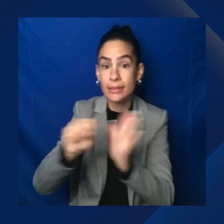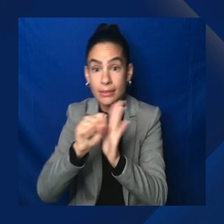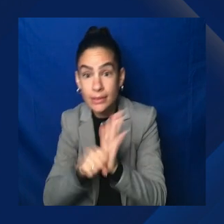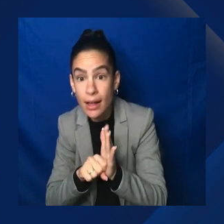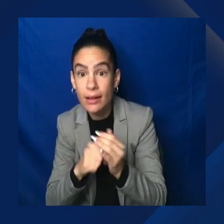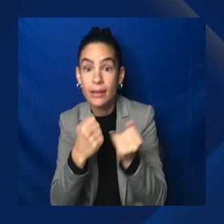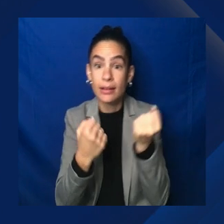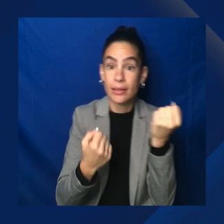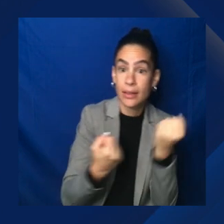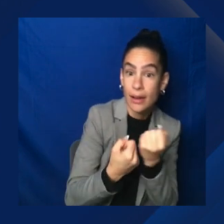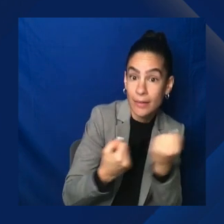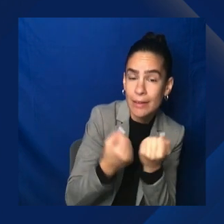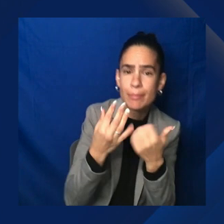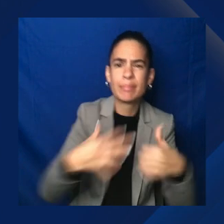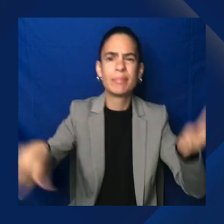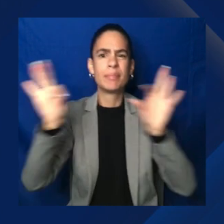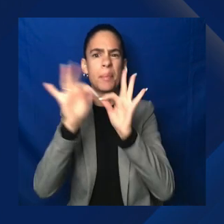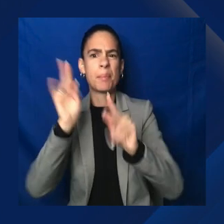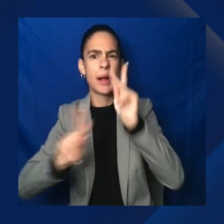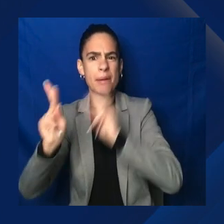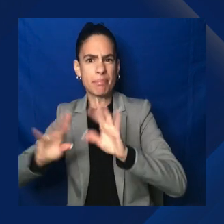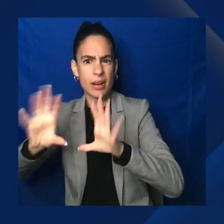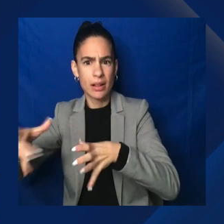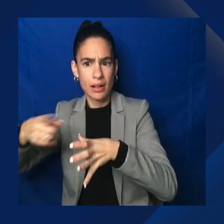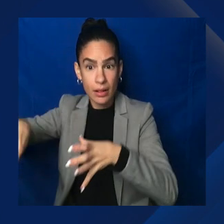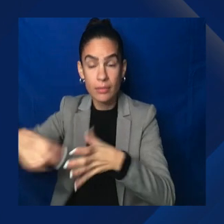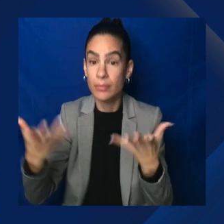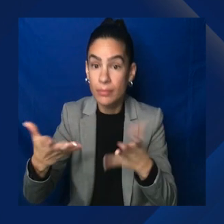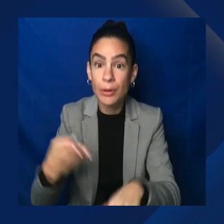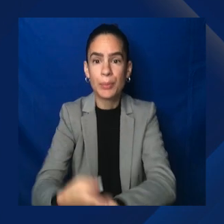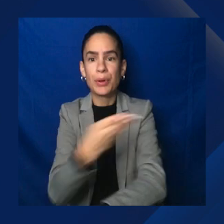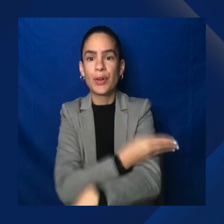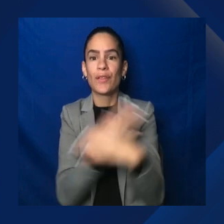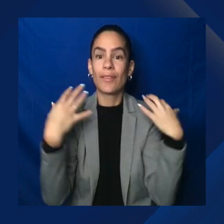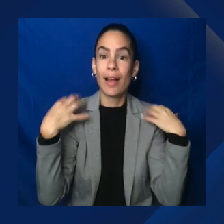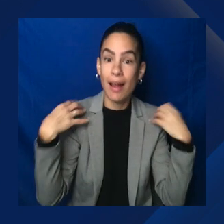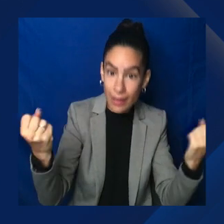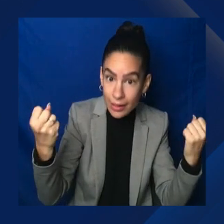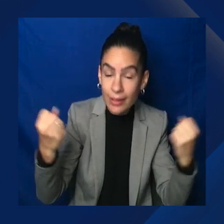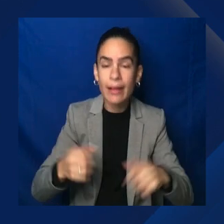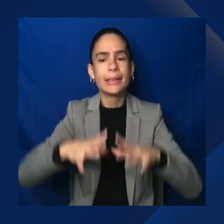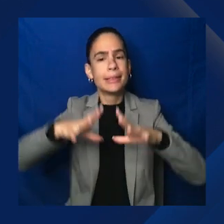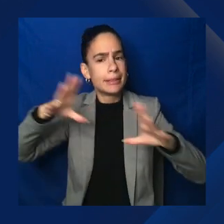health equity, and save lives. Thank you.